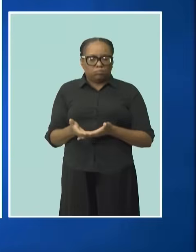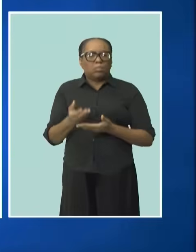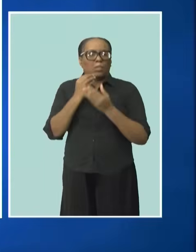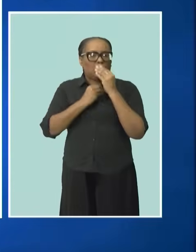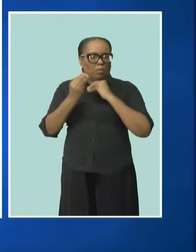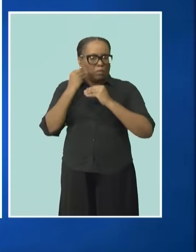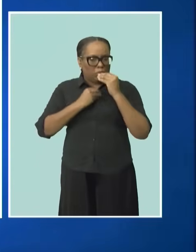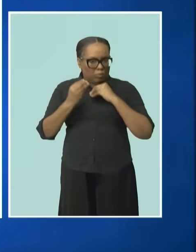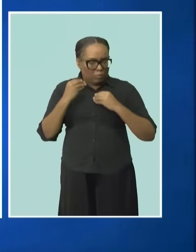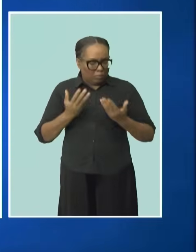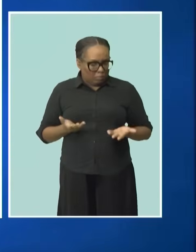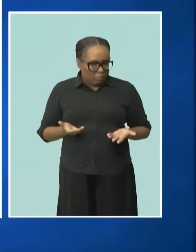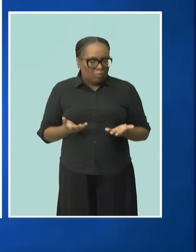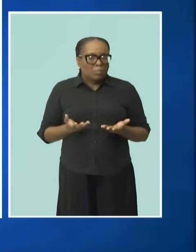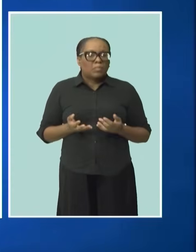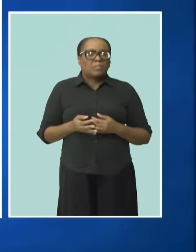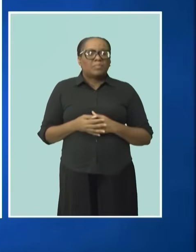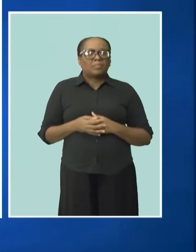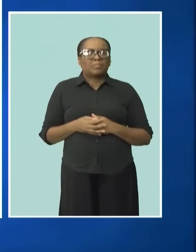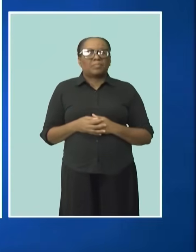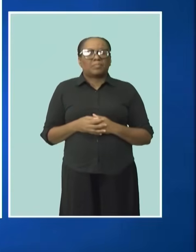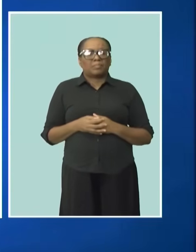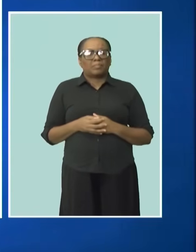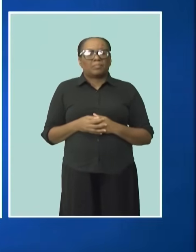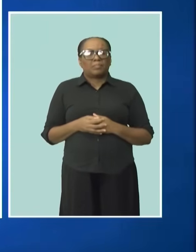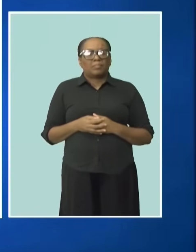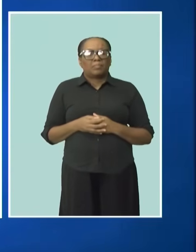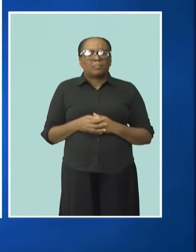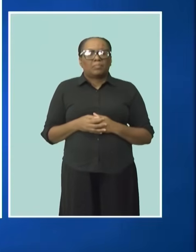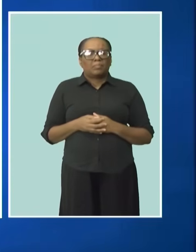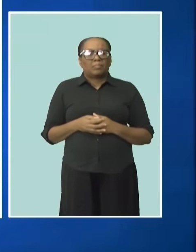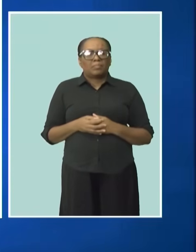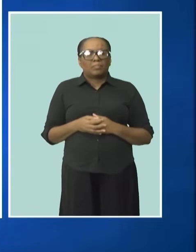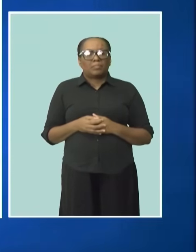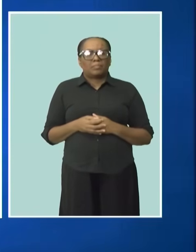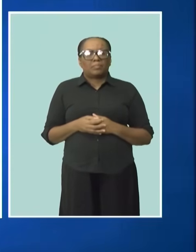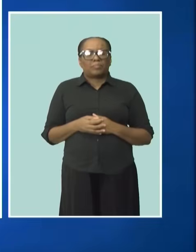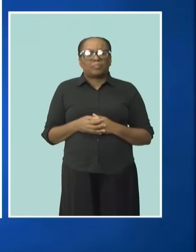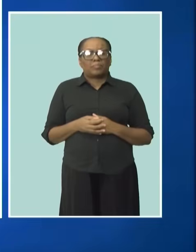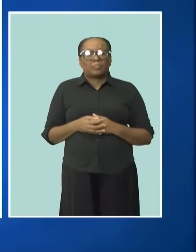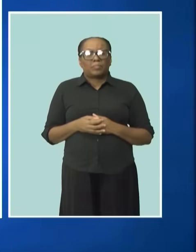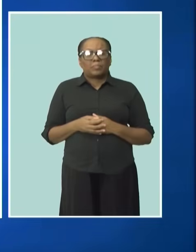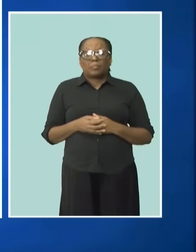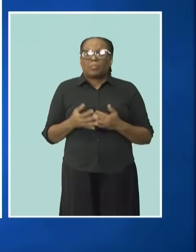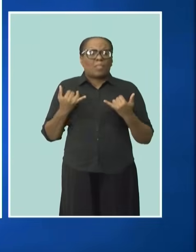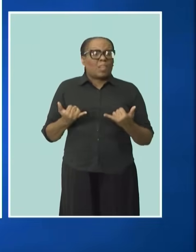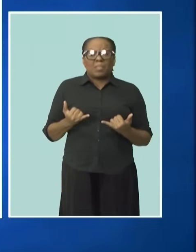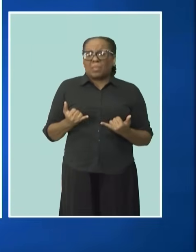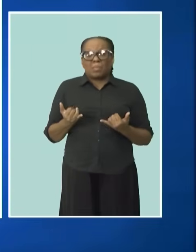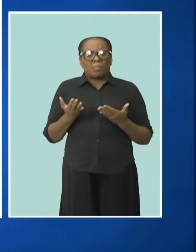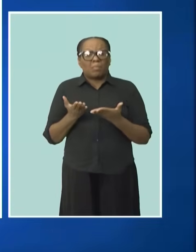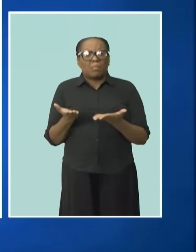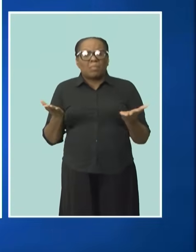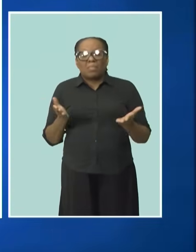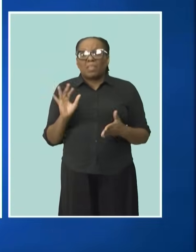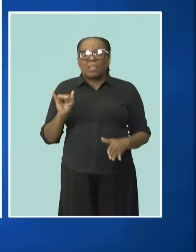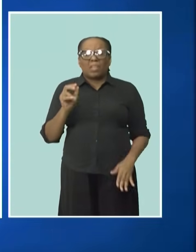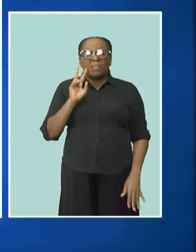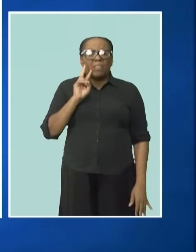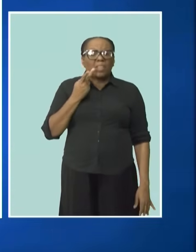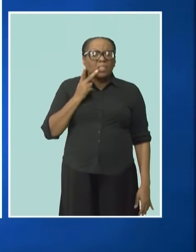meeting demand for poultry and livestock meats. Even right now, for instance, vegetables, as I understand